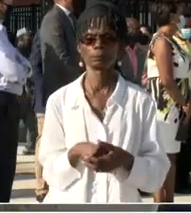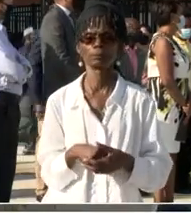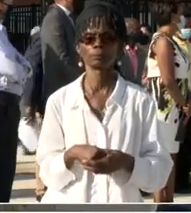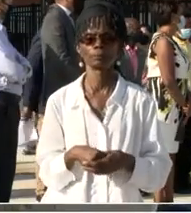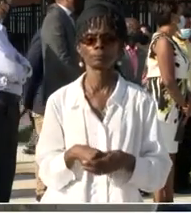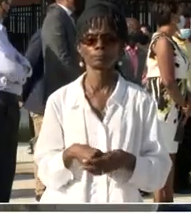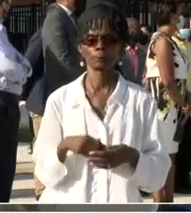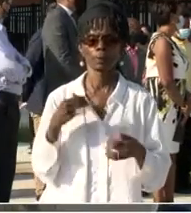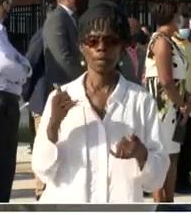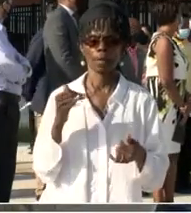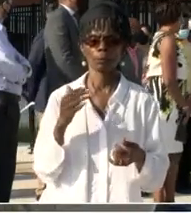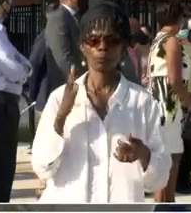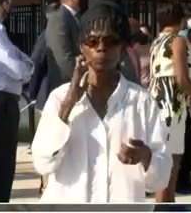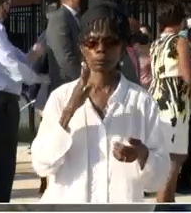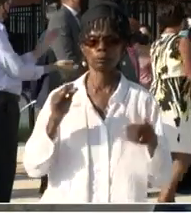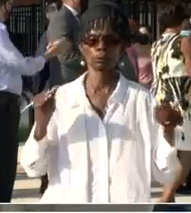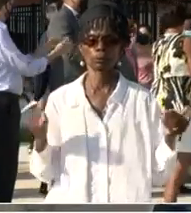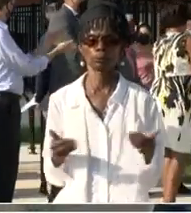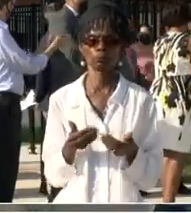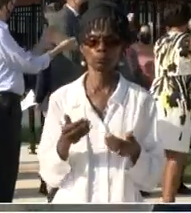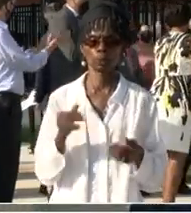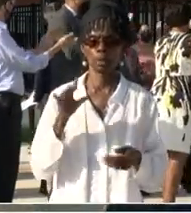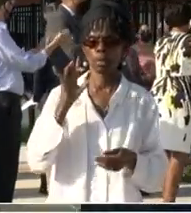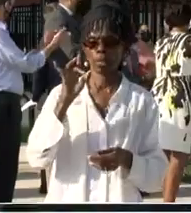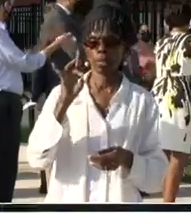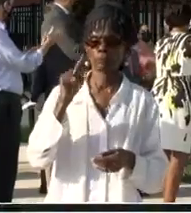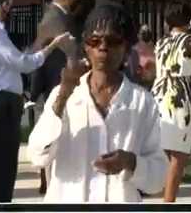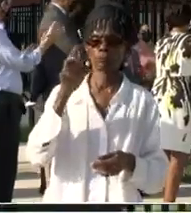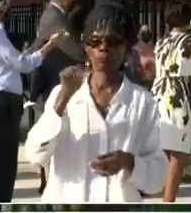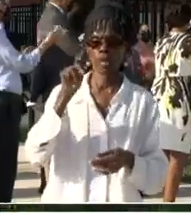Sekou, one of our 8th grade students, to introduce the mayor.